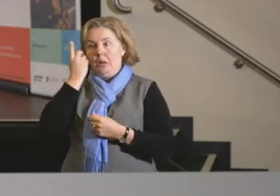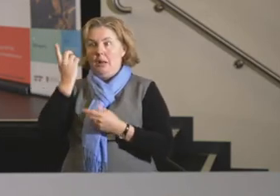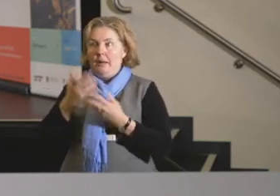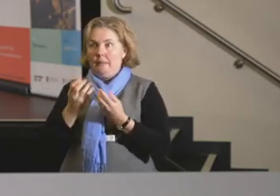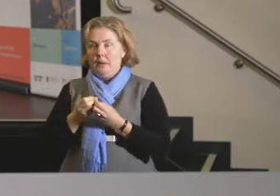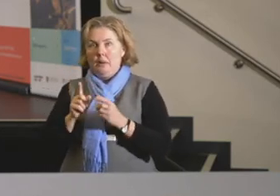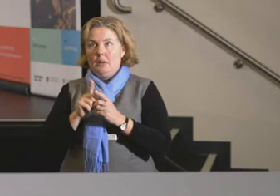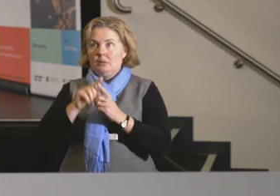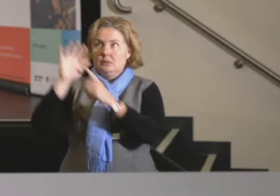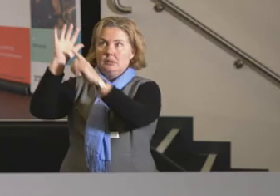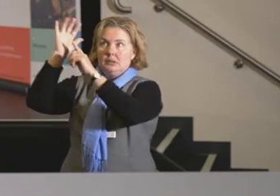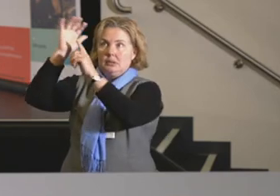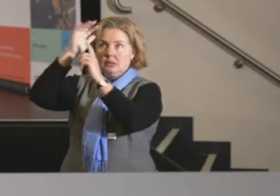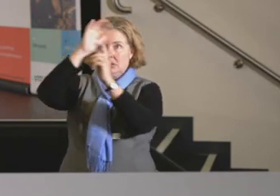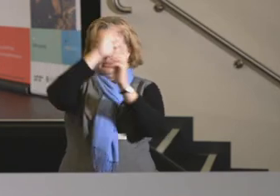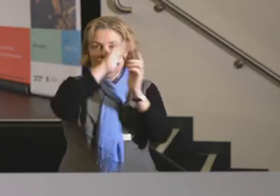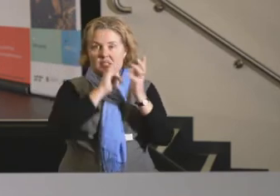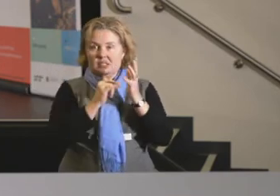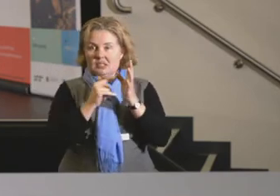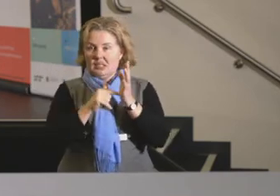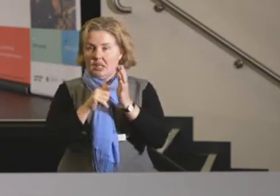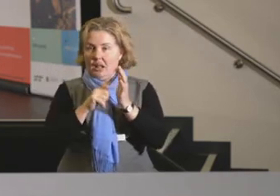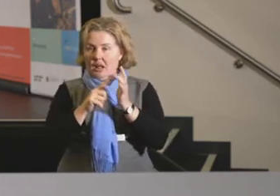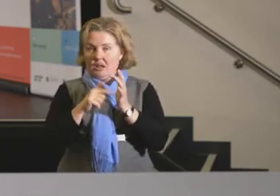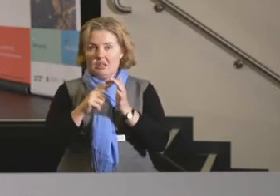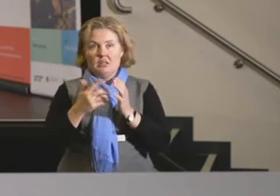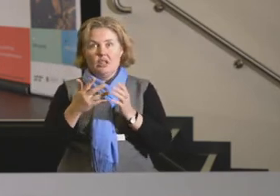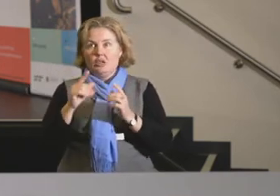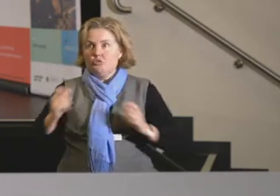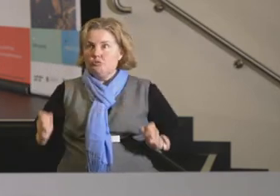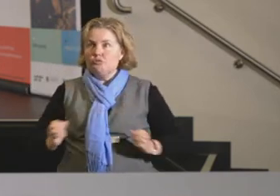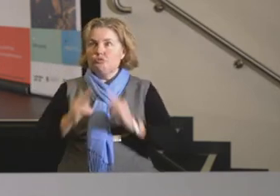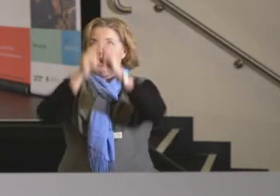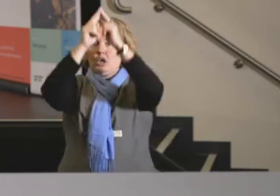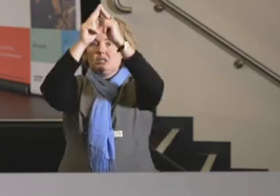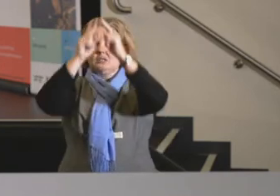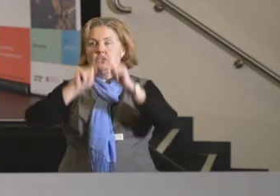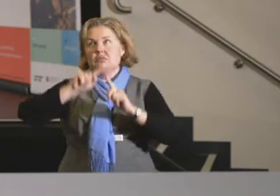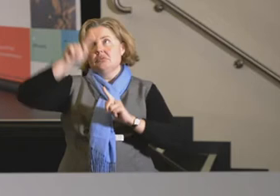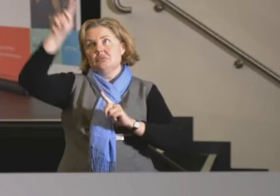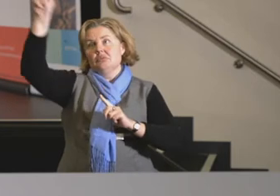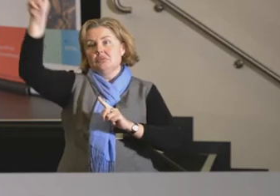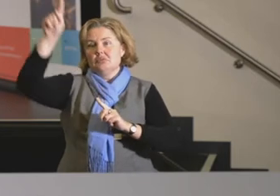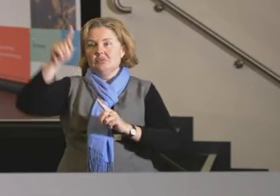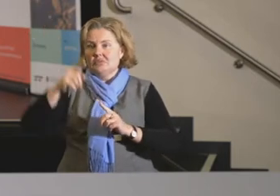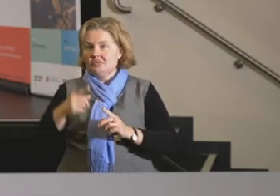satellites, rockets, the number zero, mathematics.